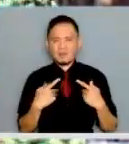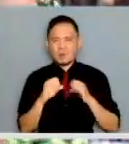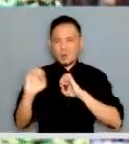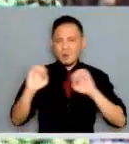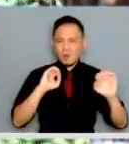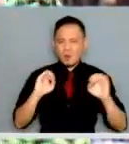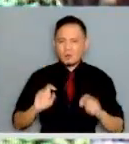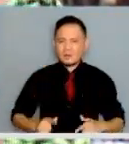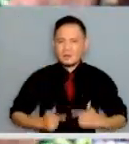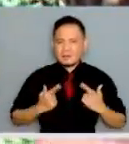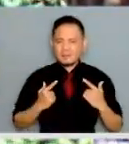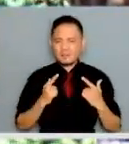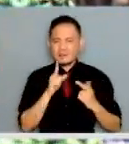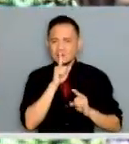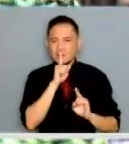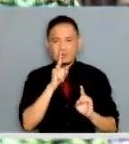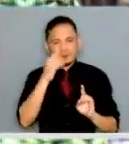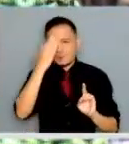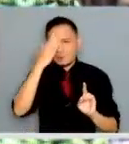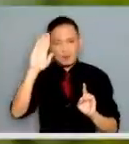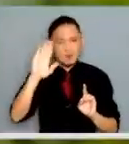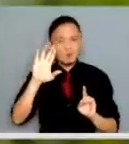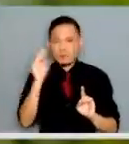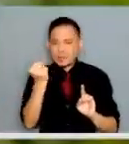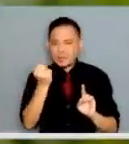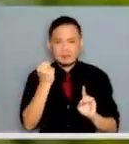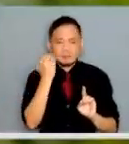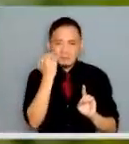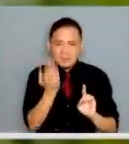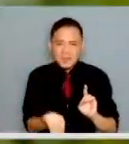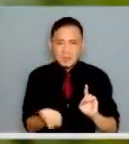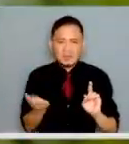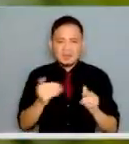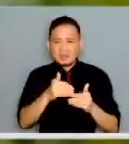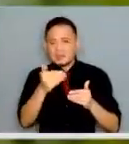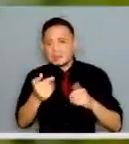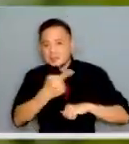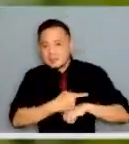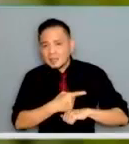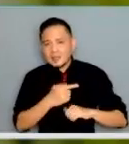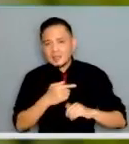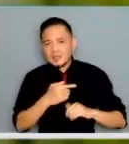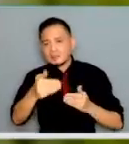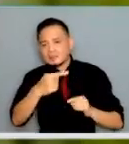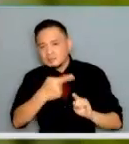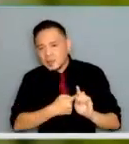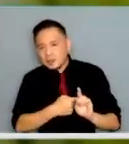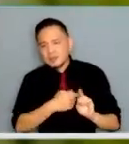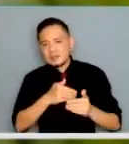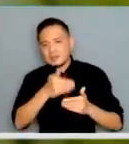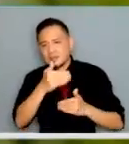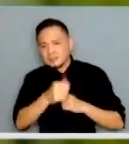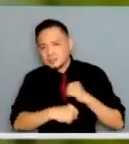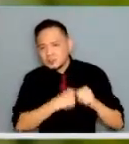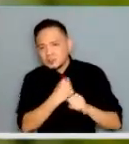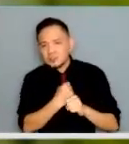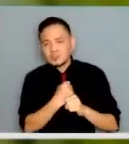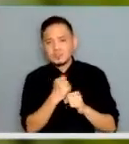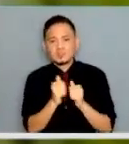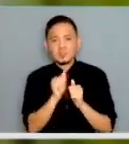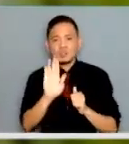They don't know when they're gonna pass away the next day or like the next month, the next year. So how are you gonna make the most out of your